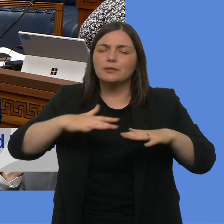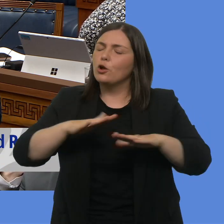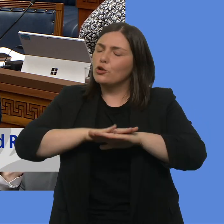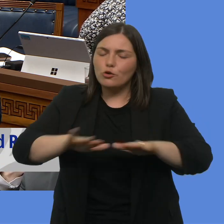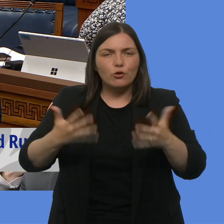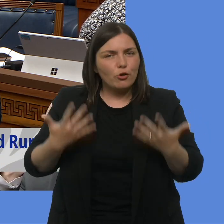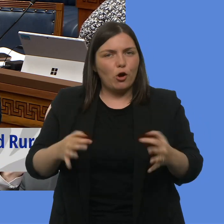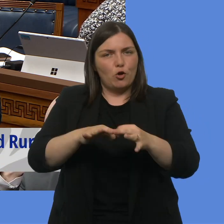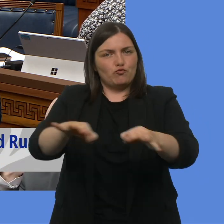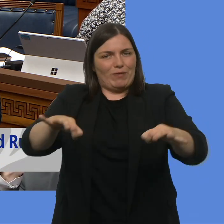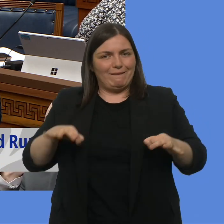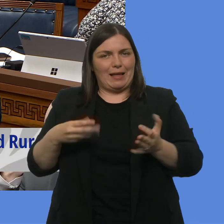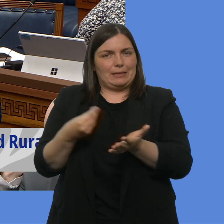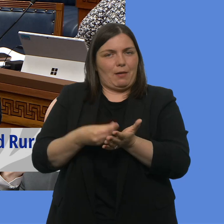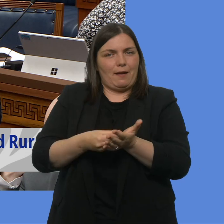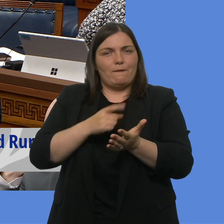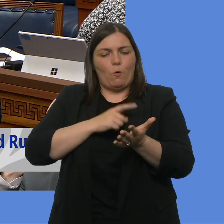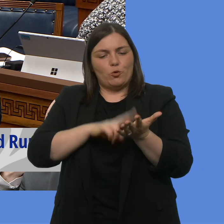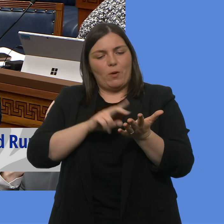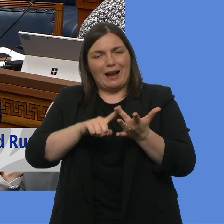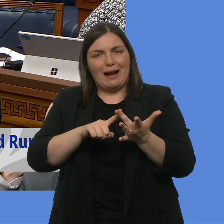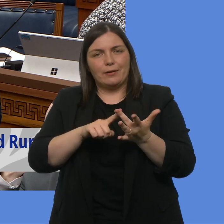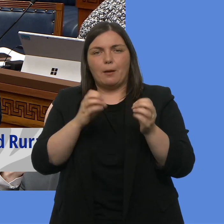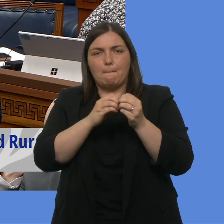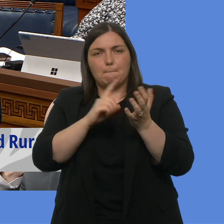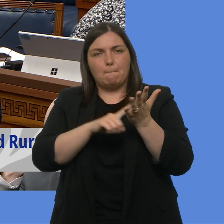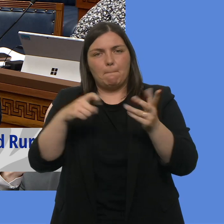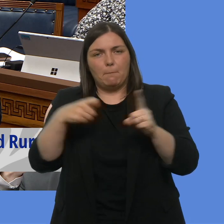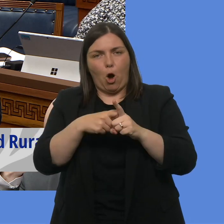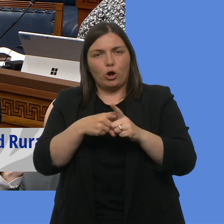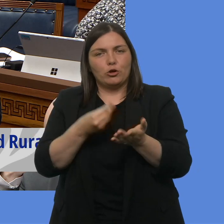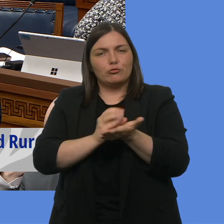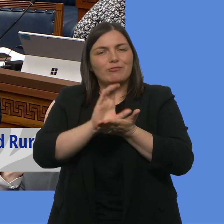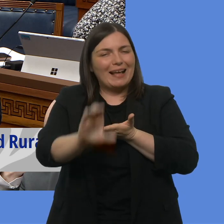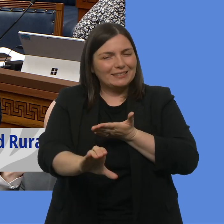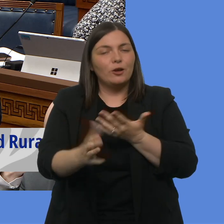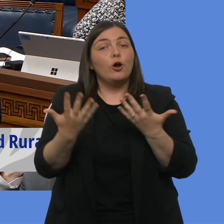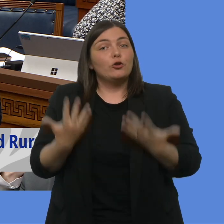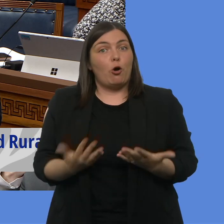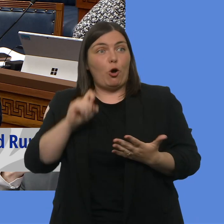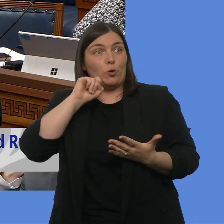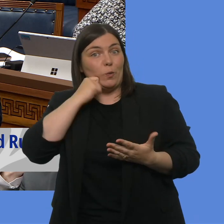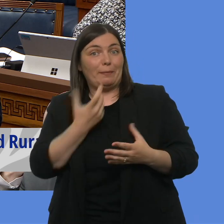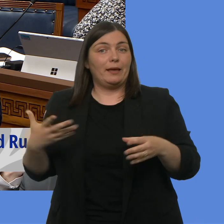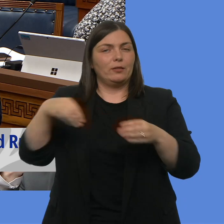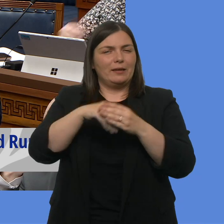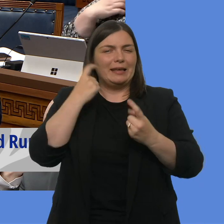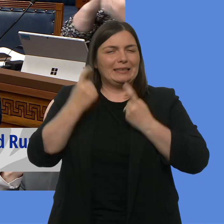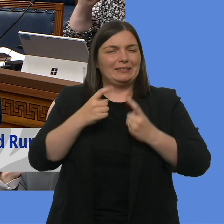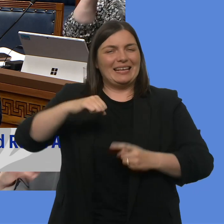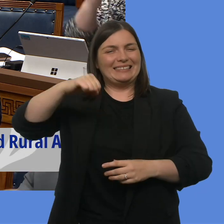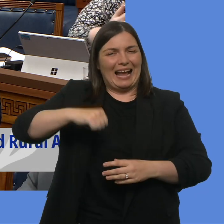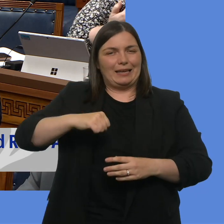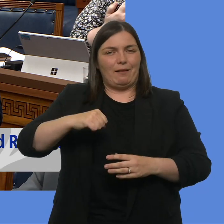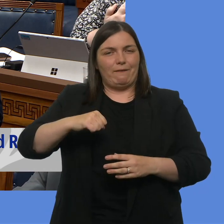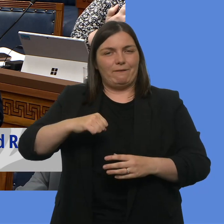instead, future funding for agriculture and fisheries will now be considered as part of the Executive's budget for 2025-2026. My officials are still